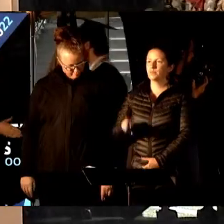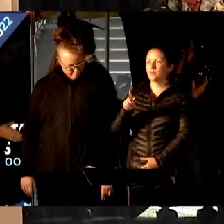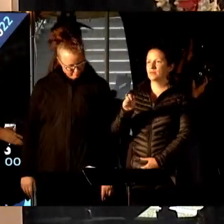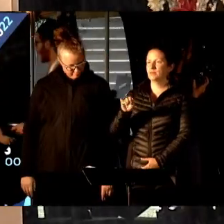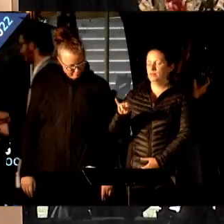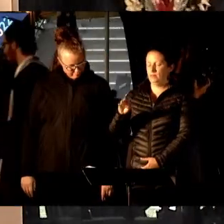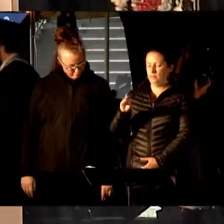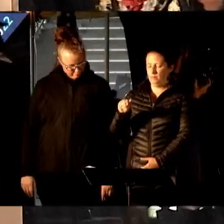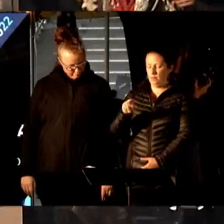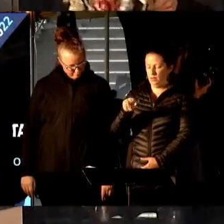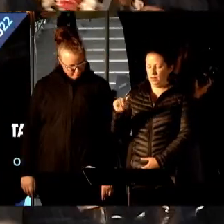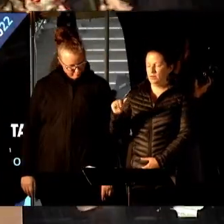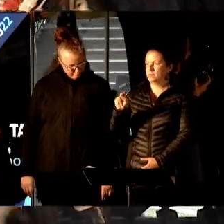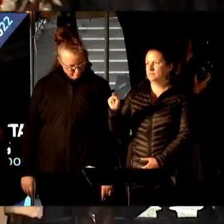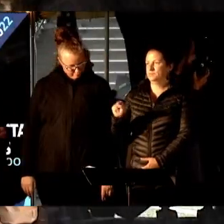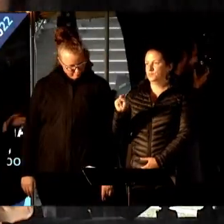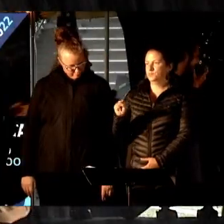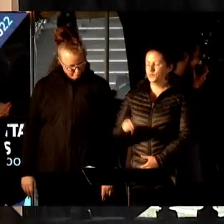Kaimana Nakagawa.